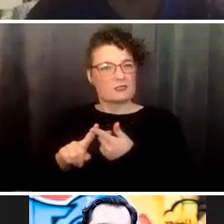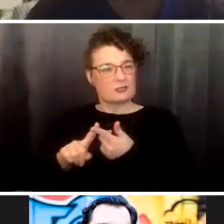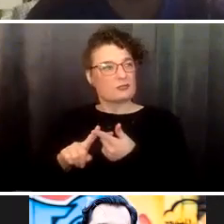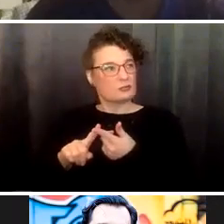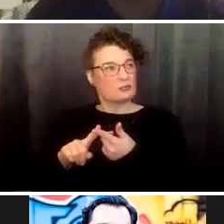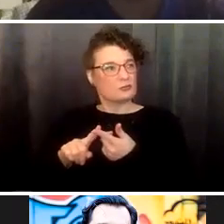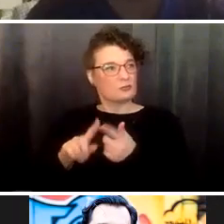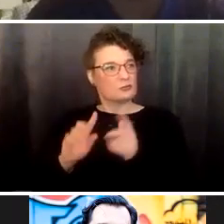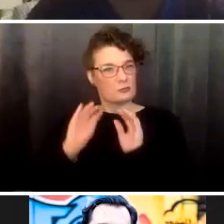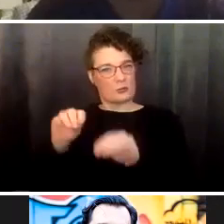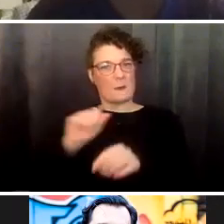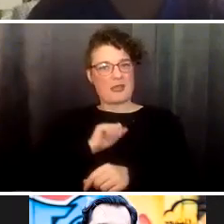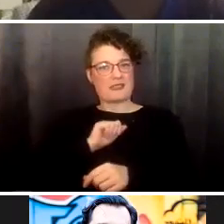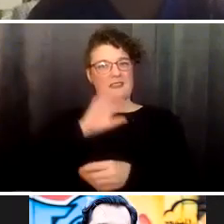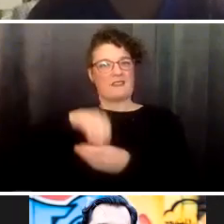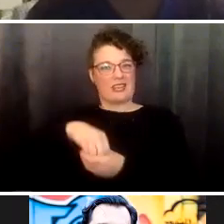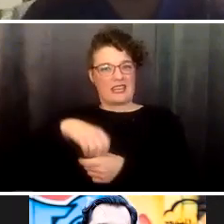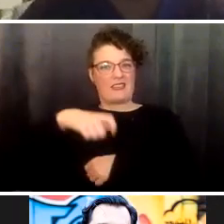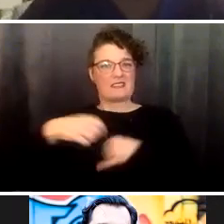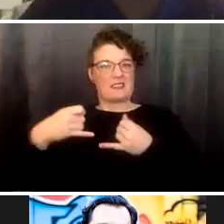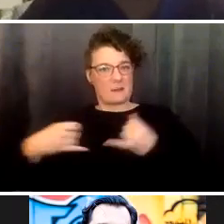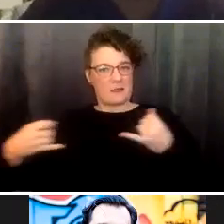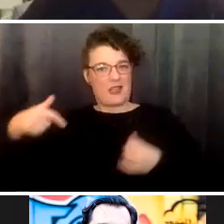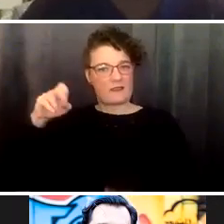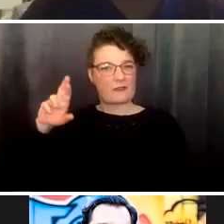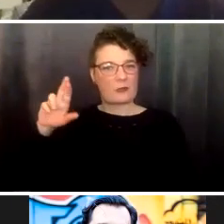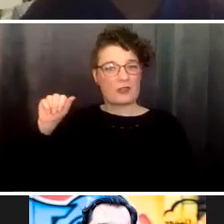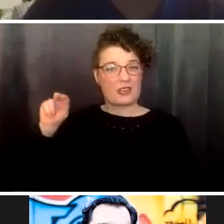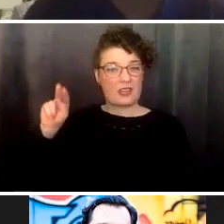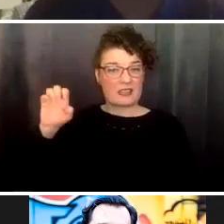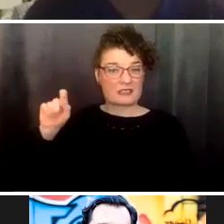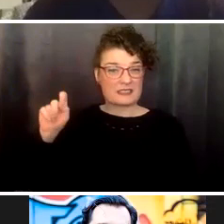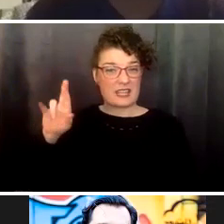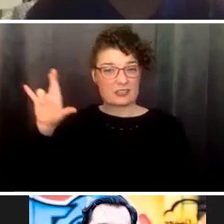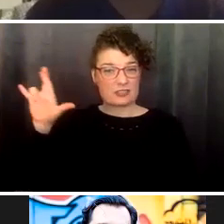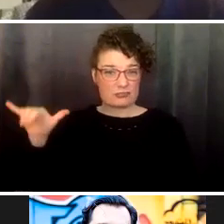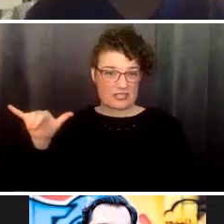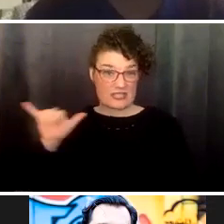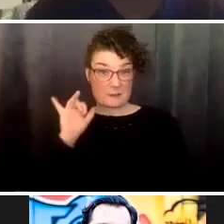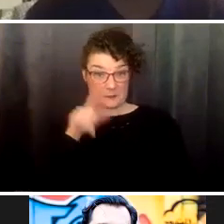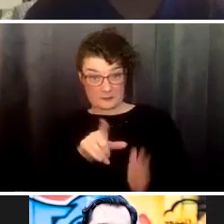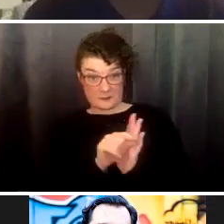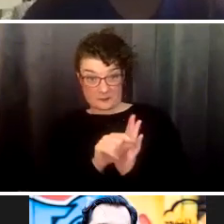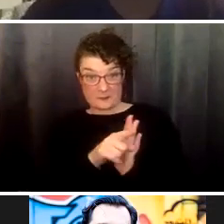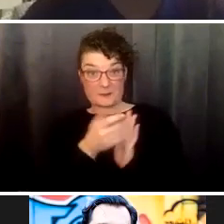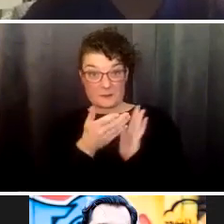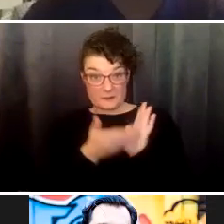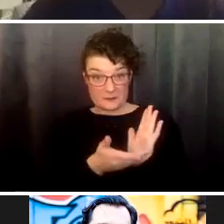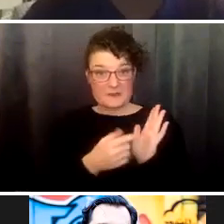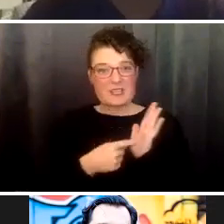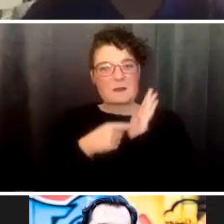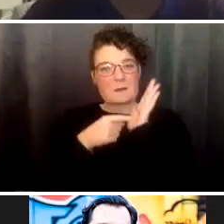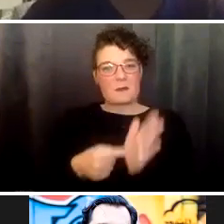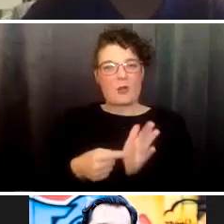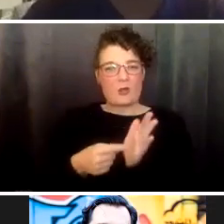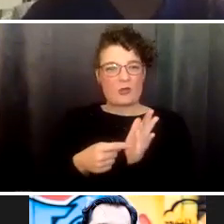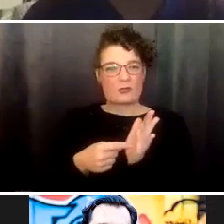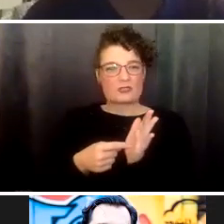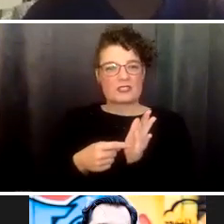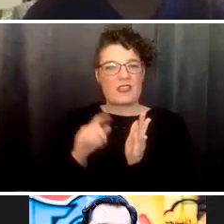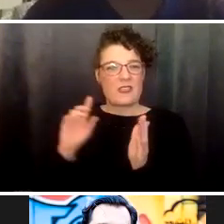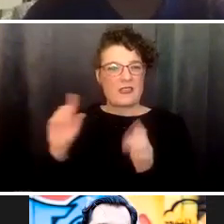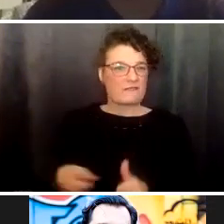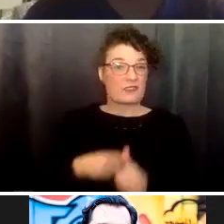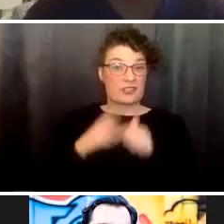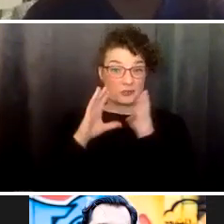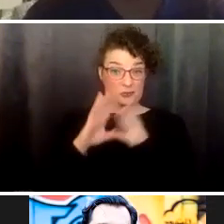the timeline of queer ancestry. This first print, With Love, Flowers Will Grow, depicts the climax of the first story that's